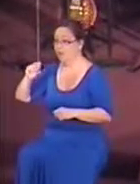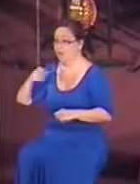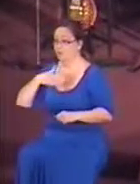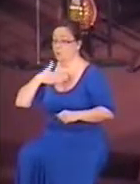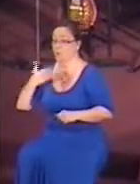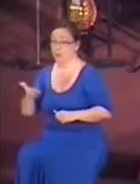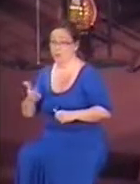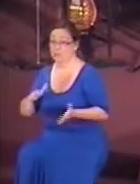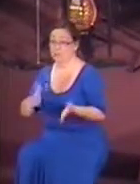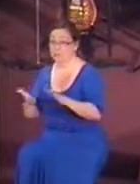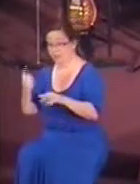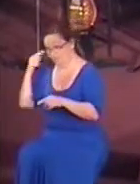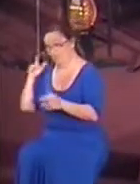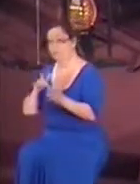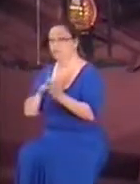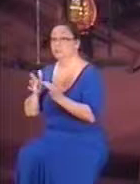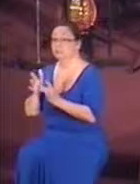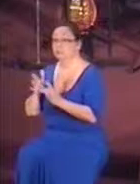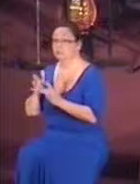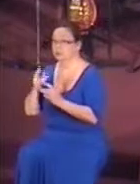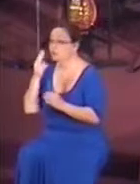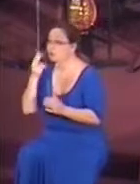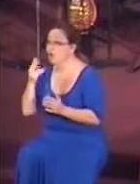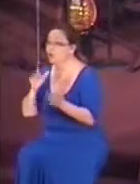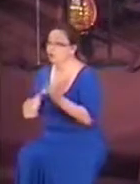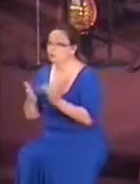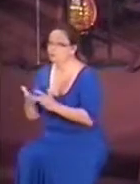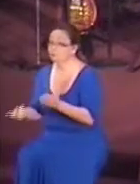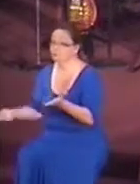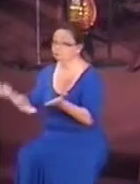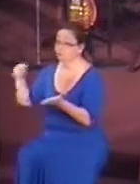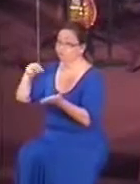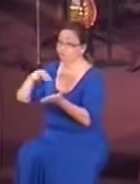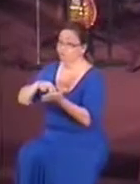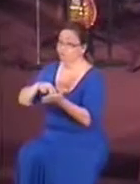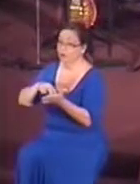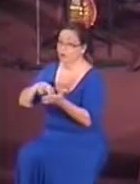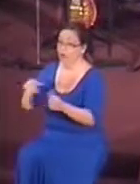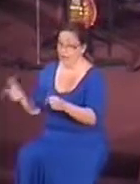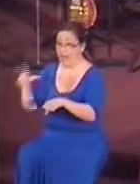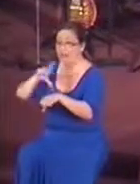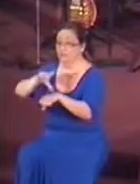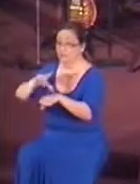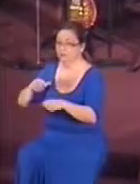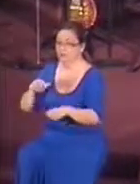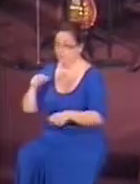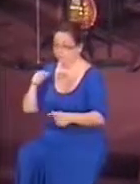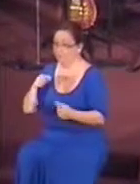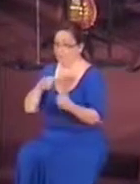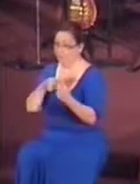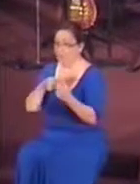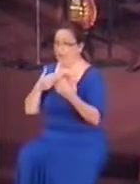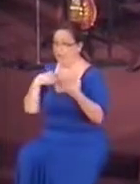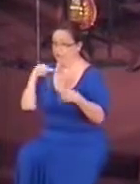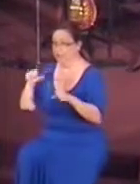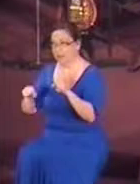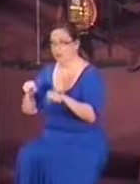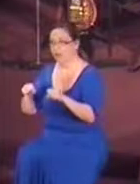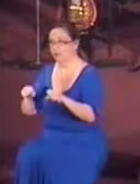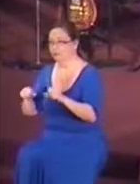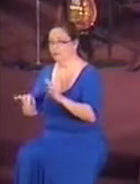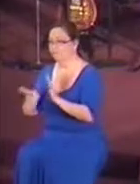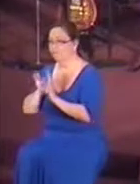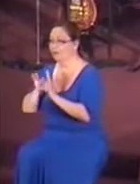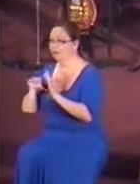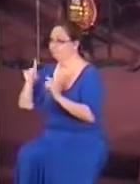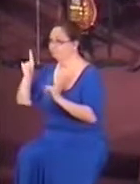to die for Jesus, who saw Jesus resurrect Lazarus from the dead, has doubts. We find him